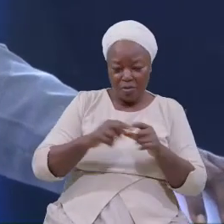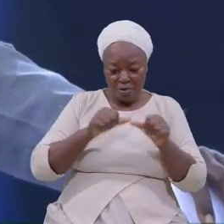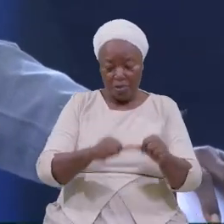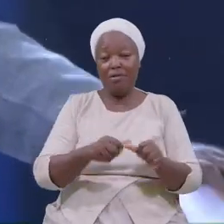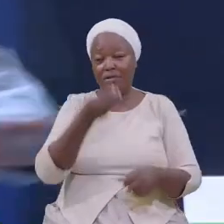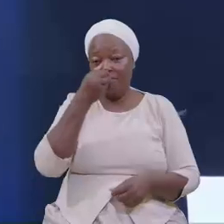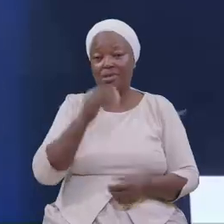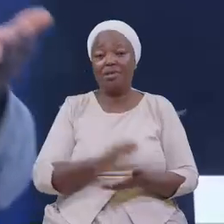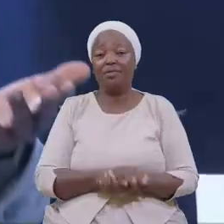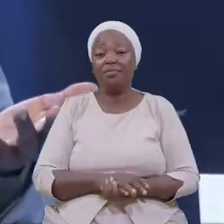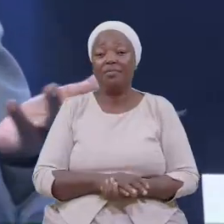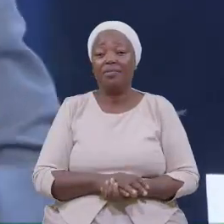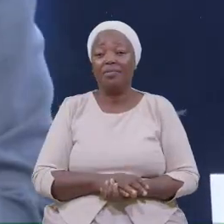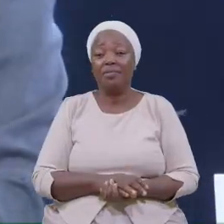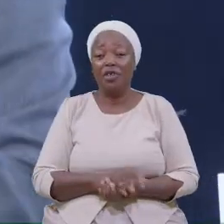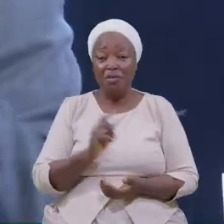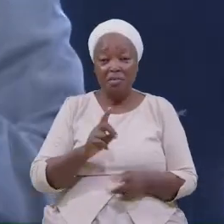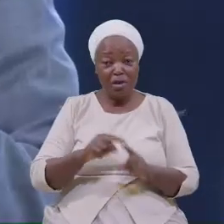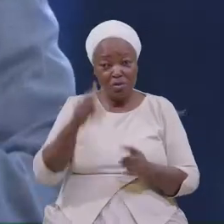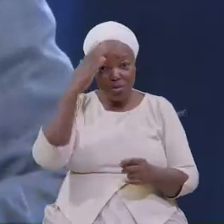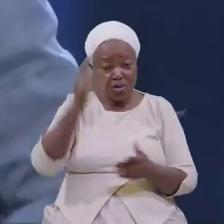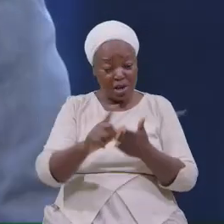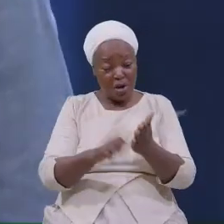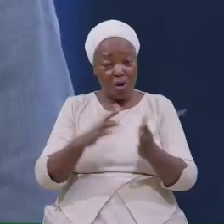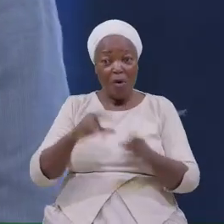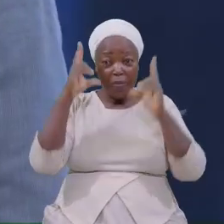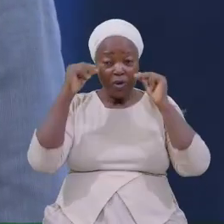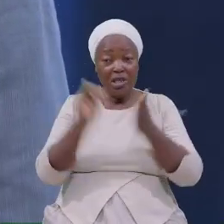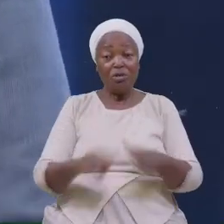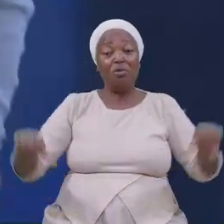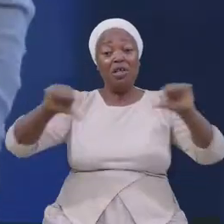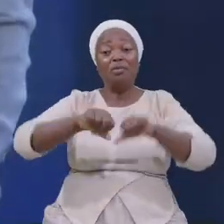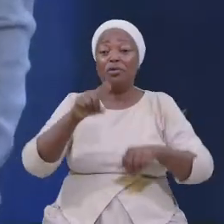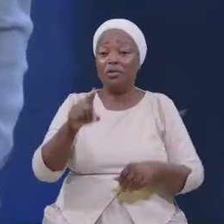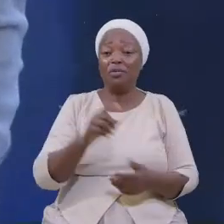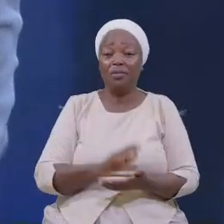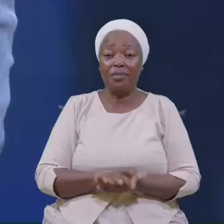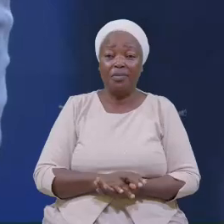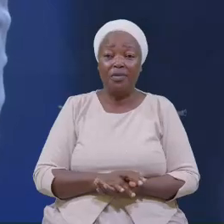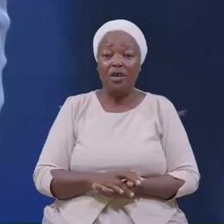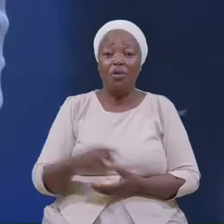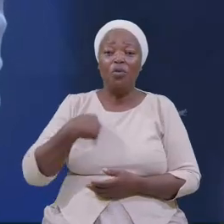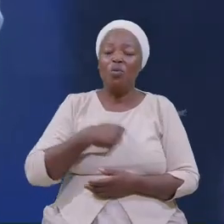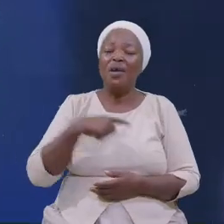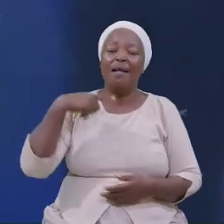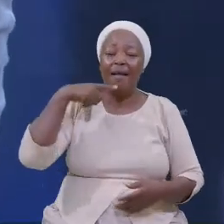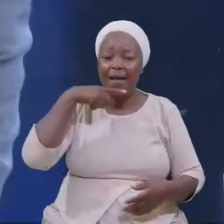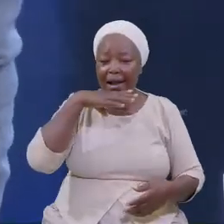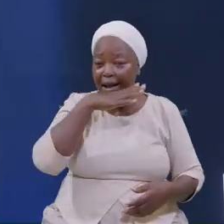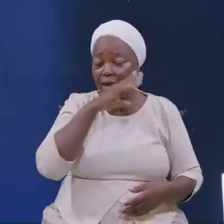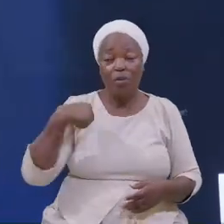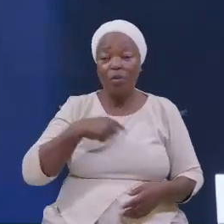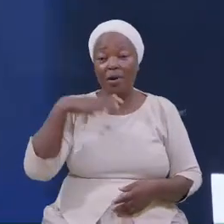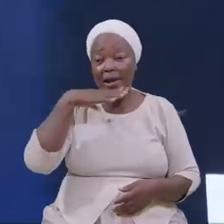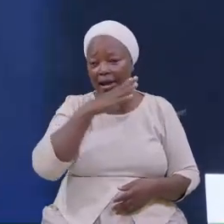And you know, it's the law. Moses, it condemns you. we lie. My mommy